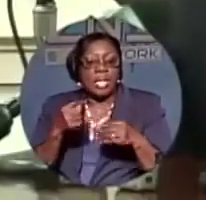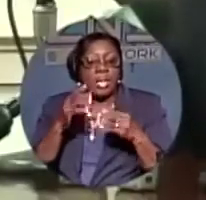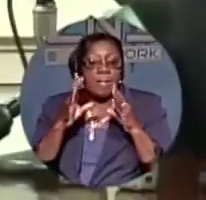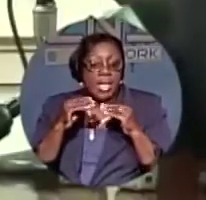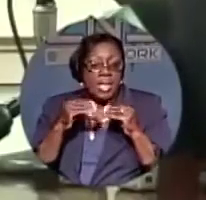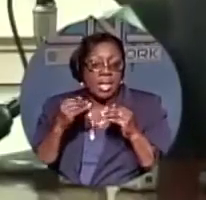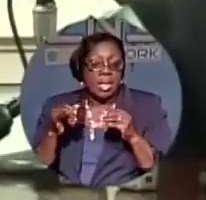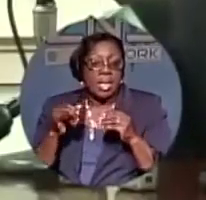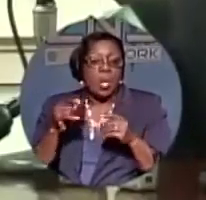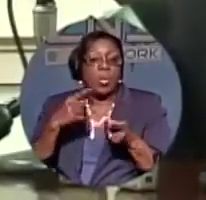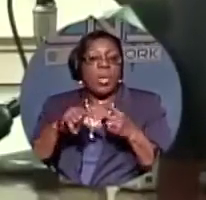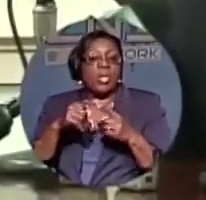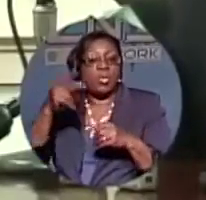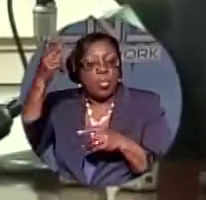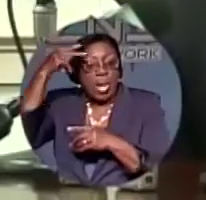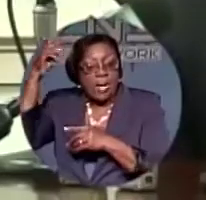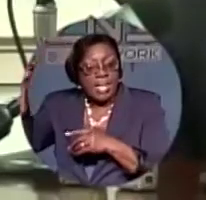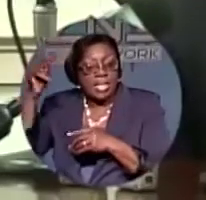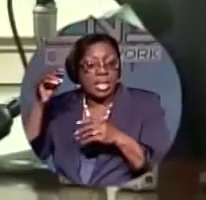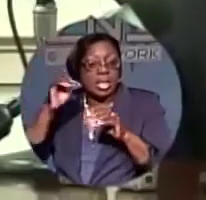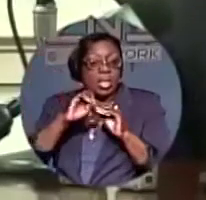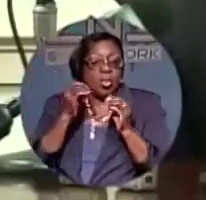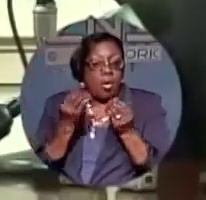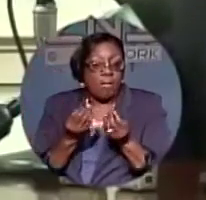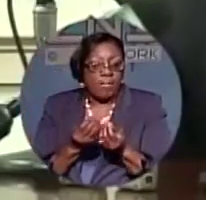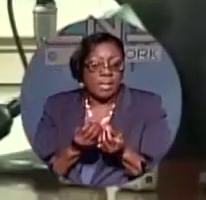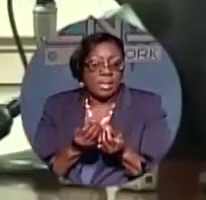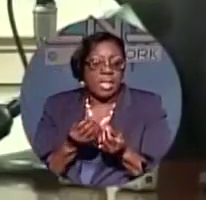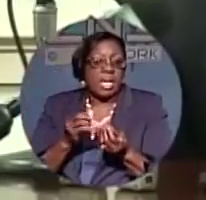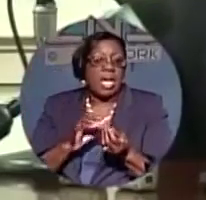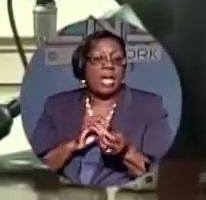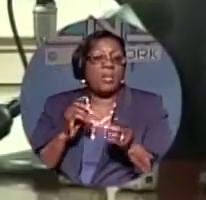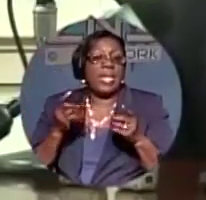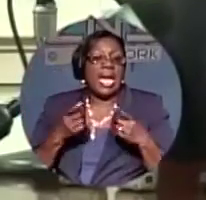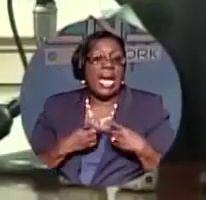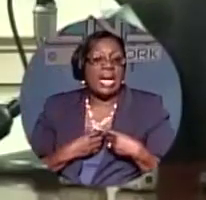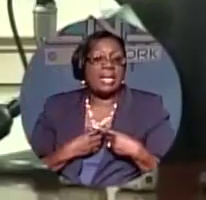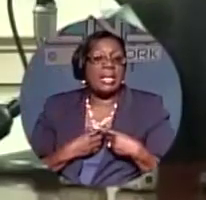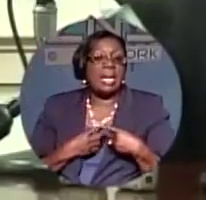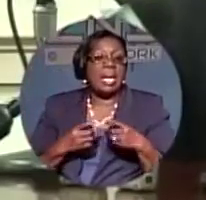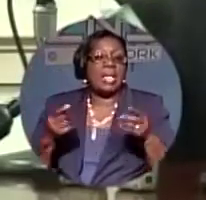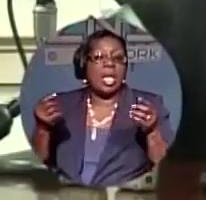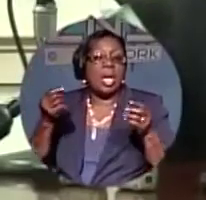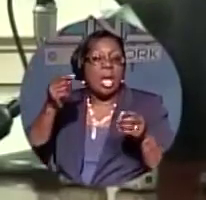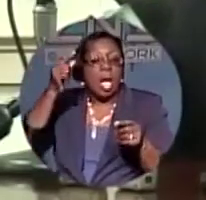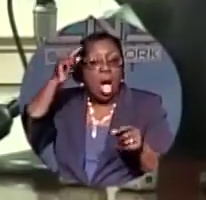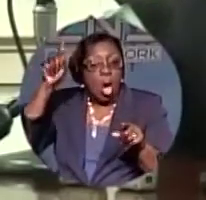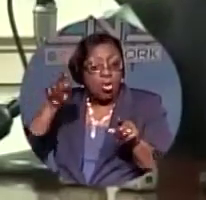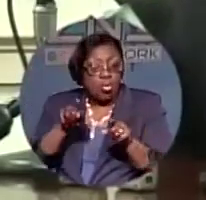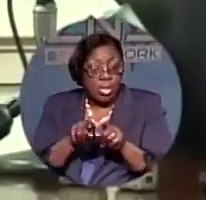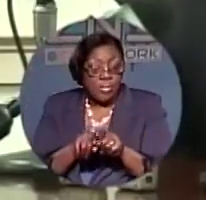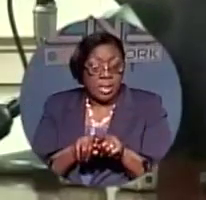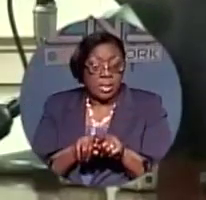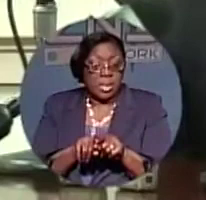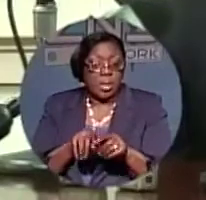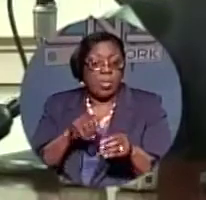Minister's office. The meeting was chaired by the Prime Minister, and we had an agreement of principle on all of those items that you have